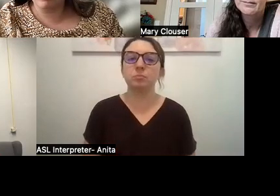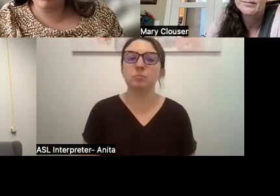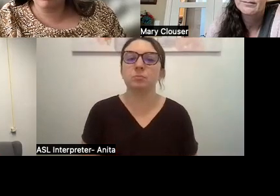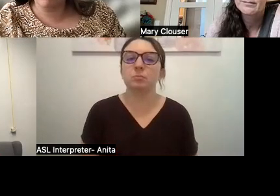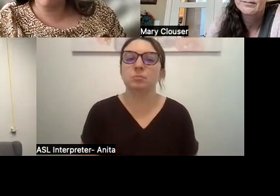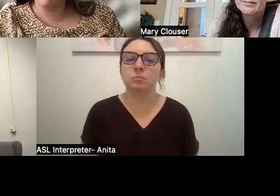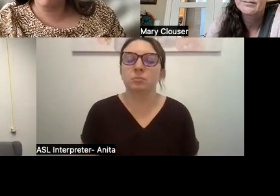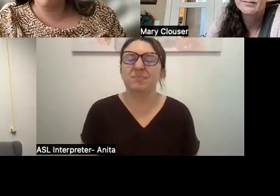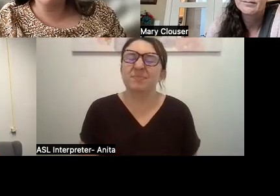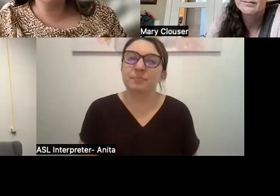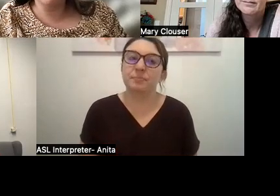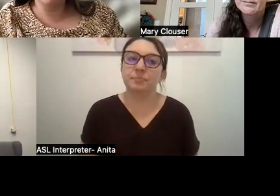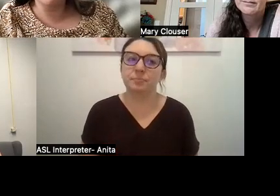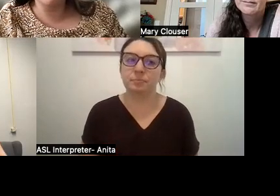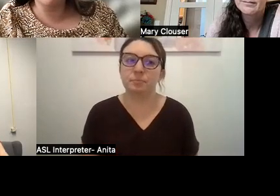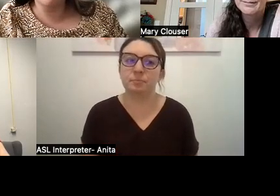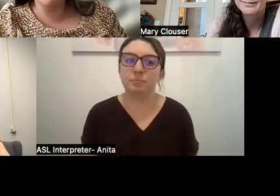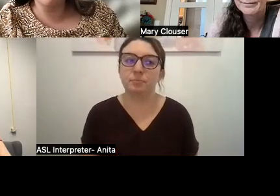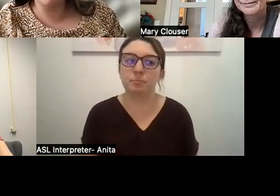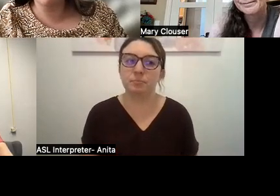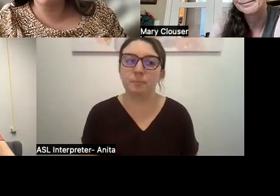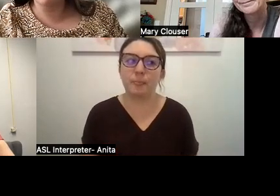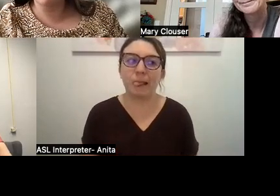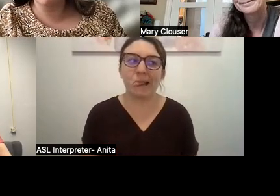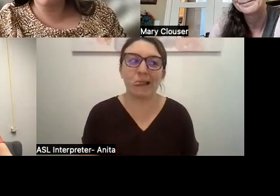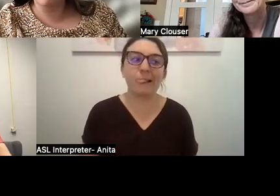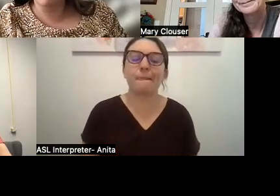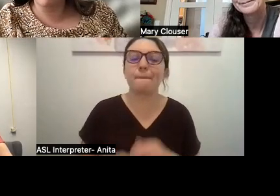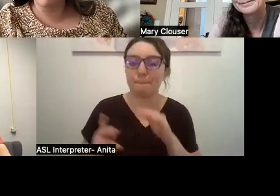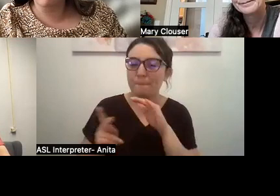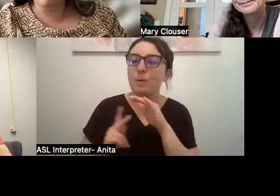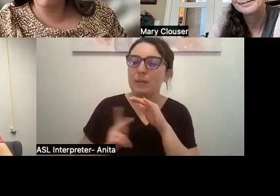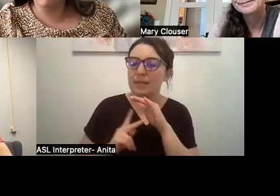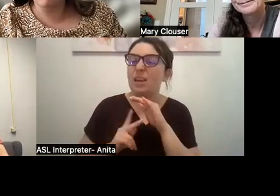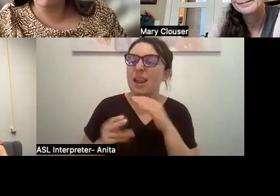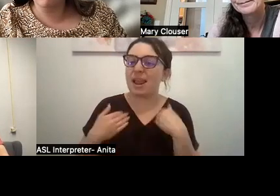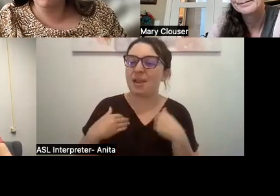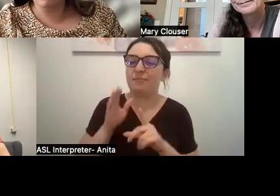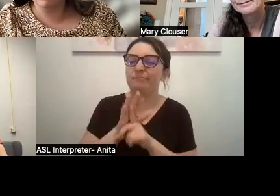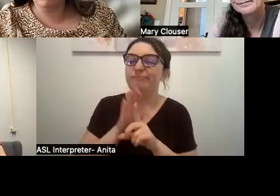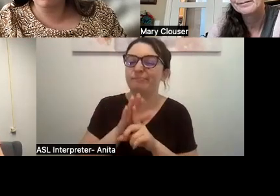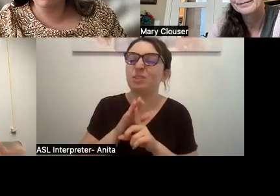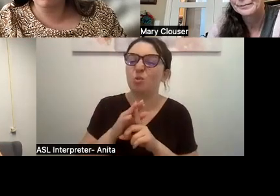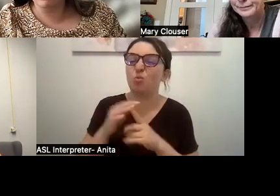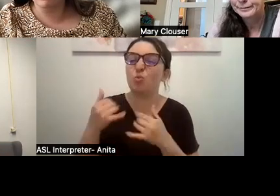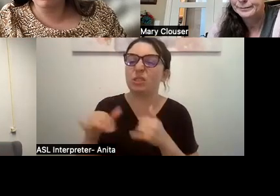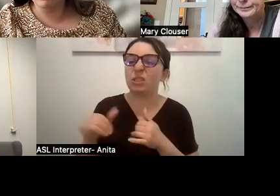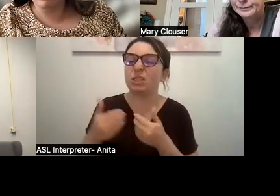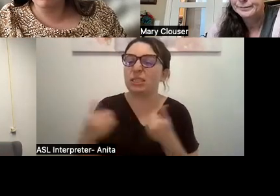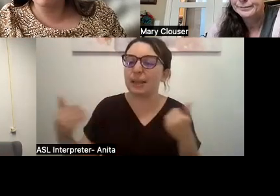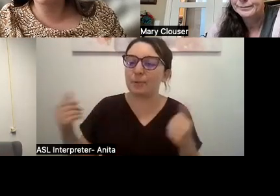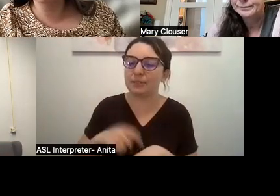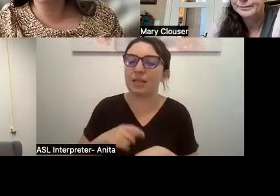I'll take that one. So the kinders have their own recess. So there's a separate time that they have their